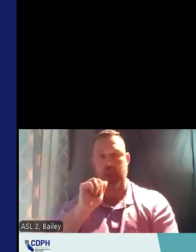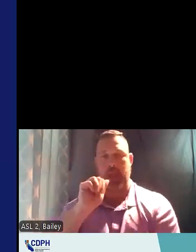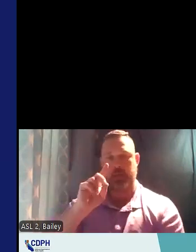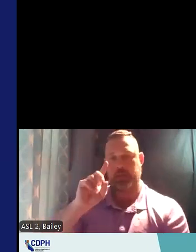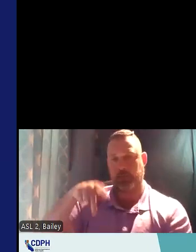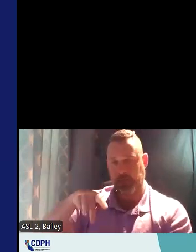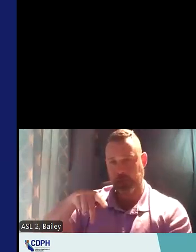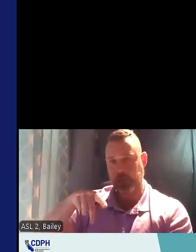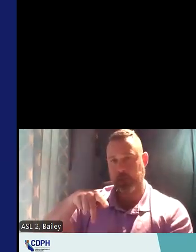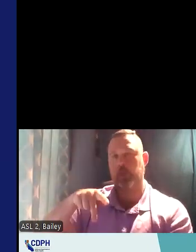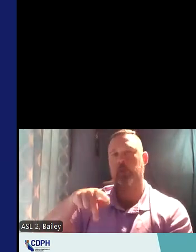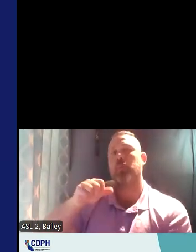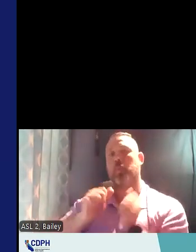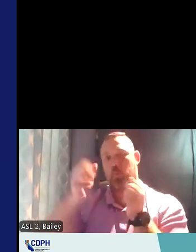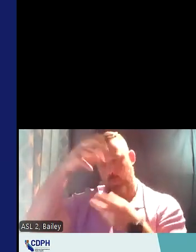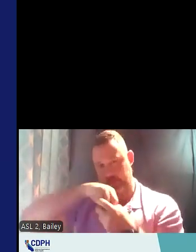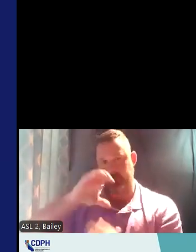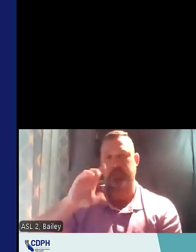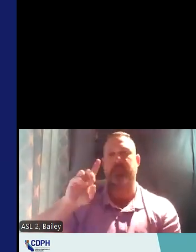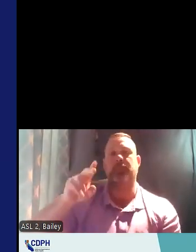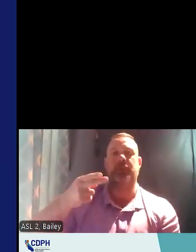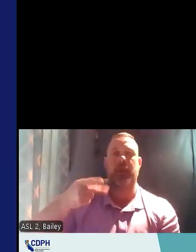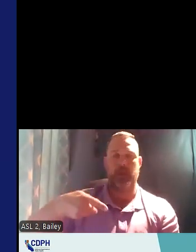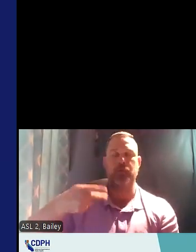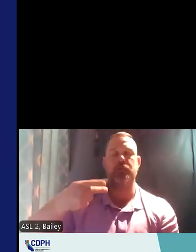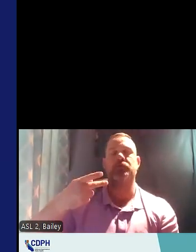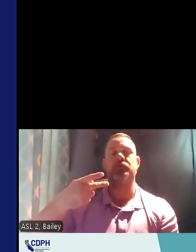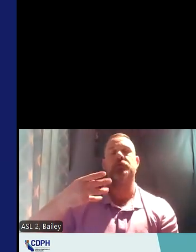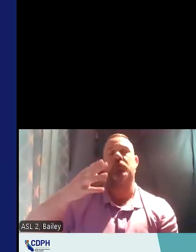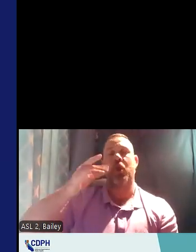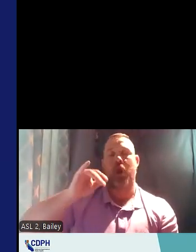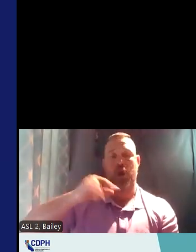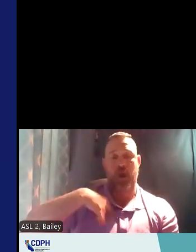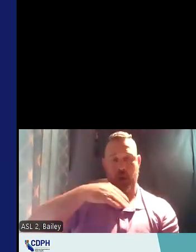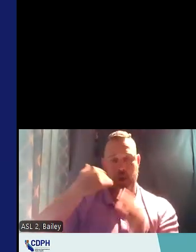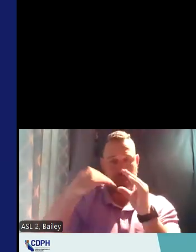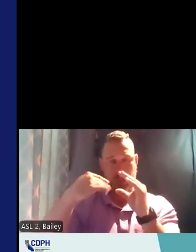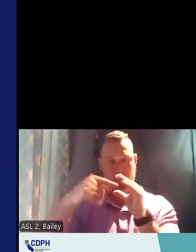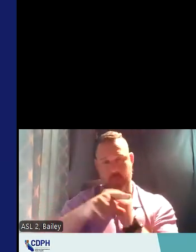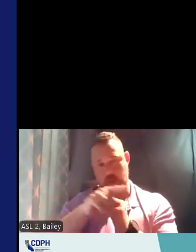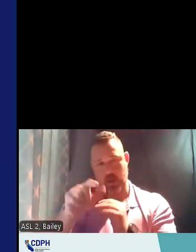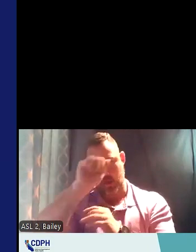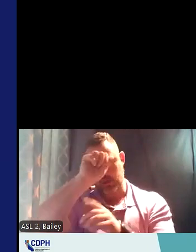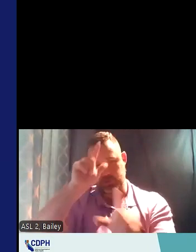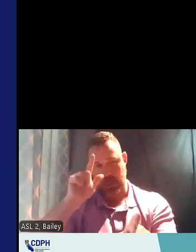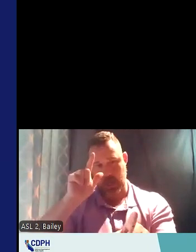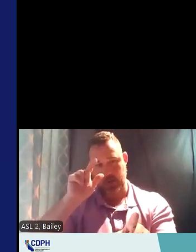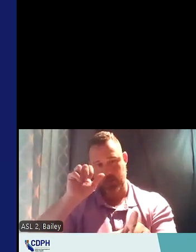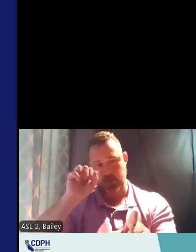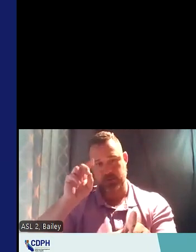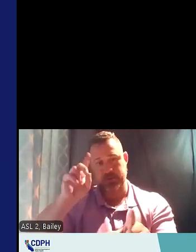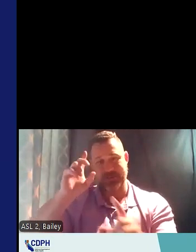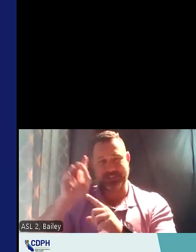ADP within CDPH. Our shared inbox email address is